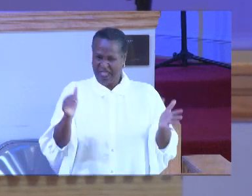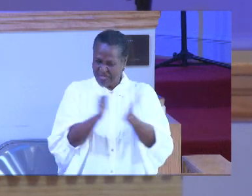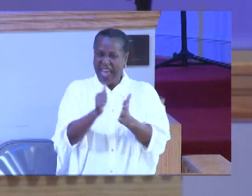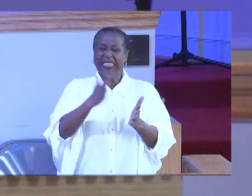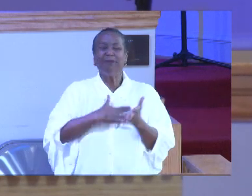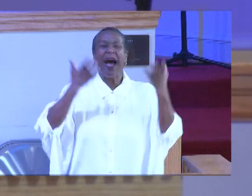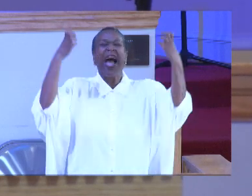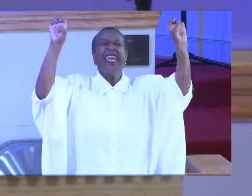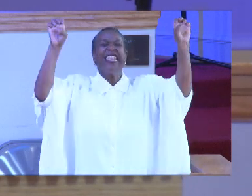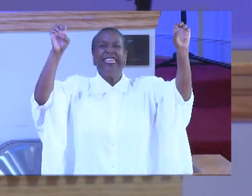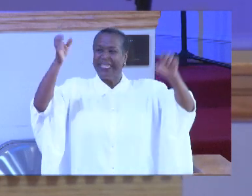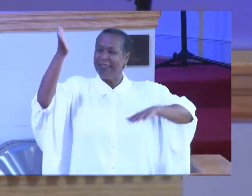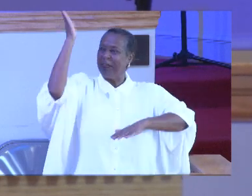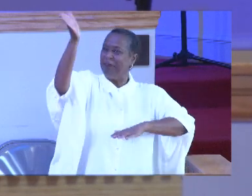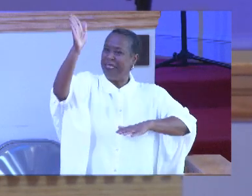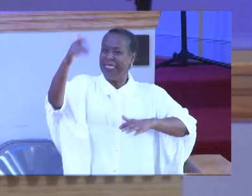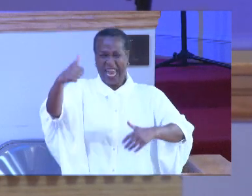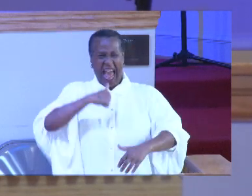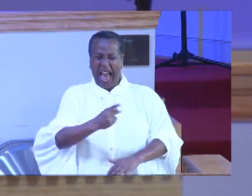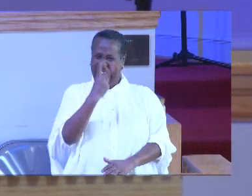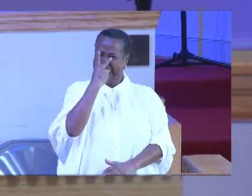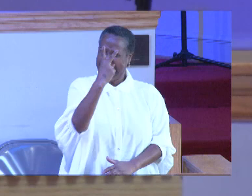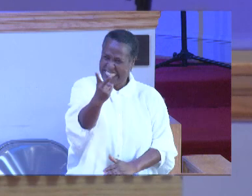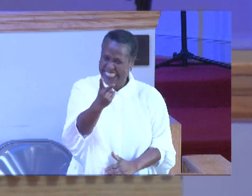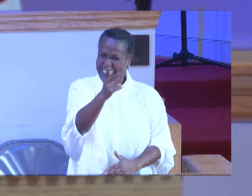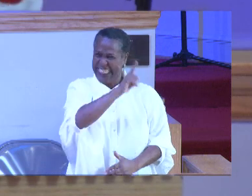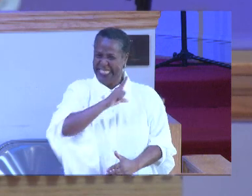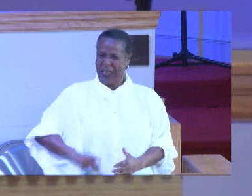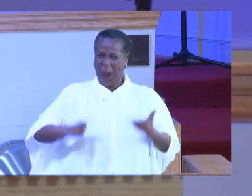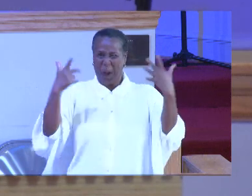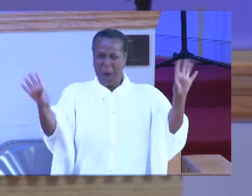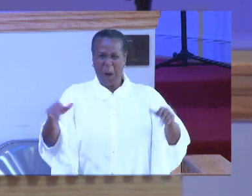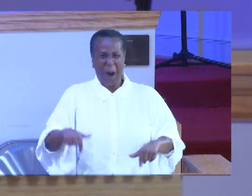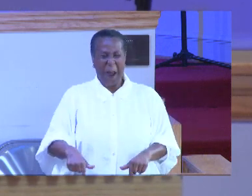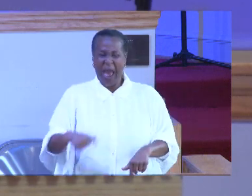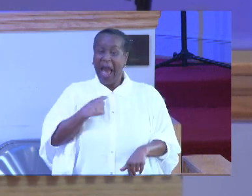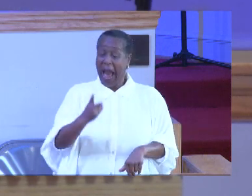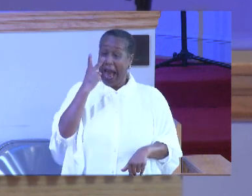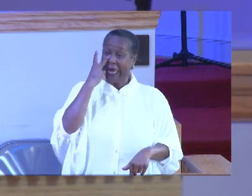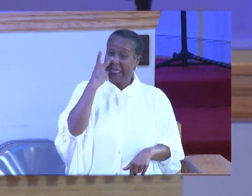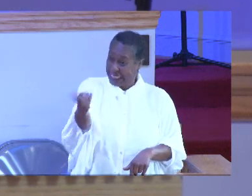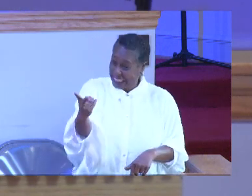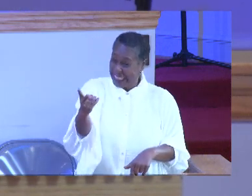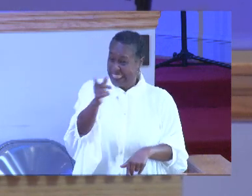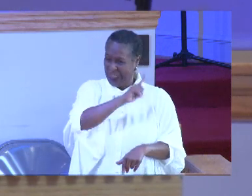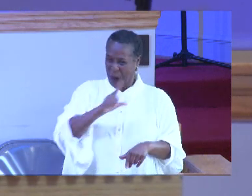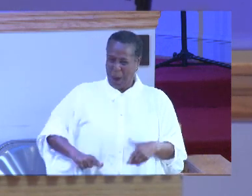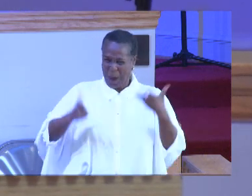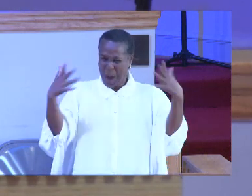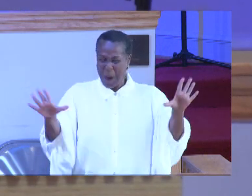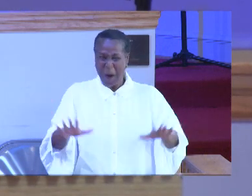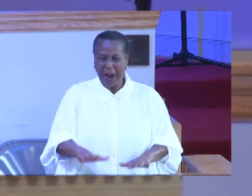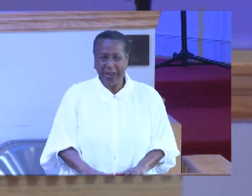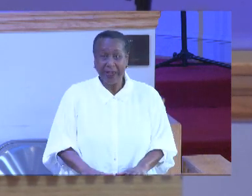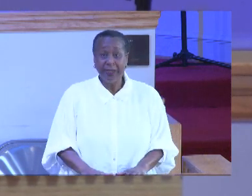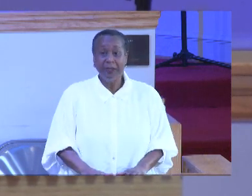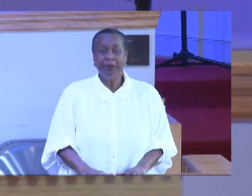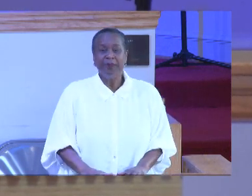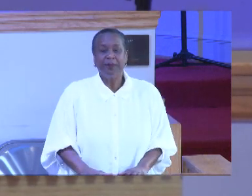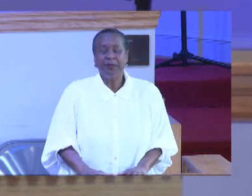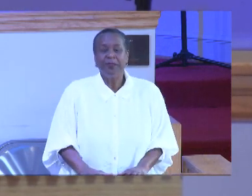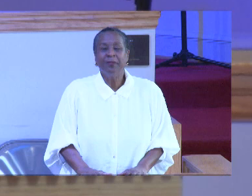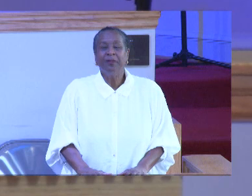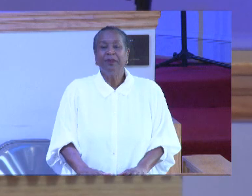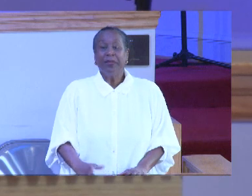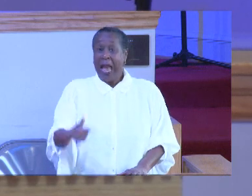speech. I've seen the Lord. I've seen him in the watchfires of 100,000